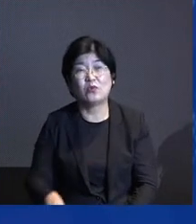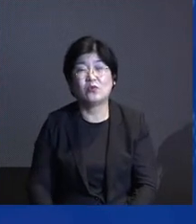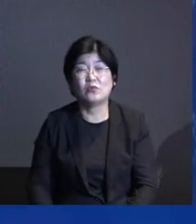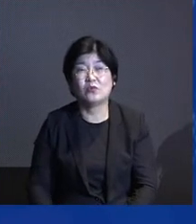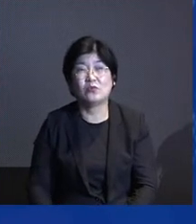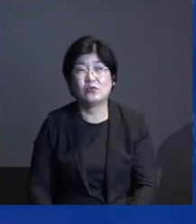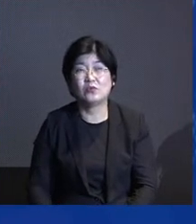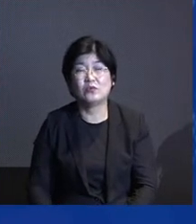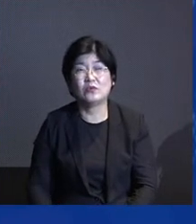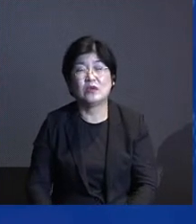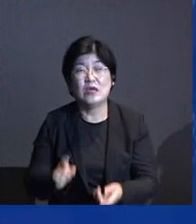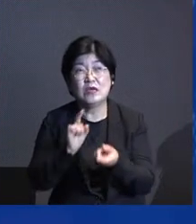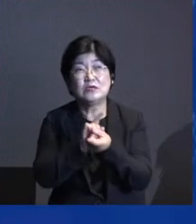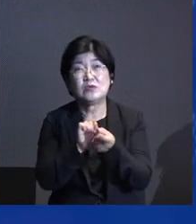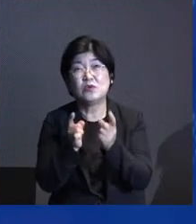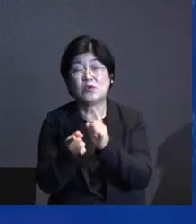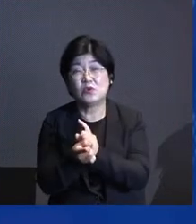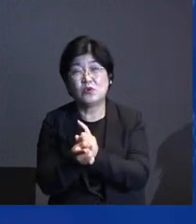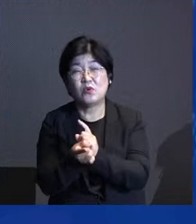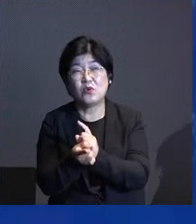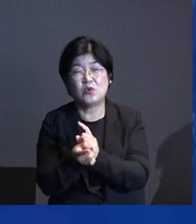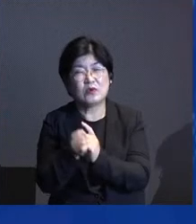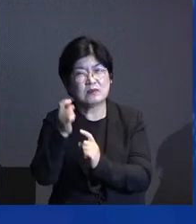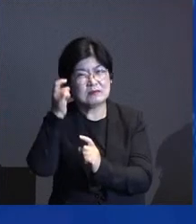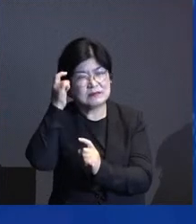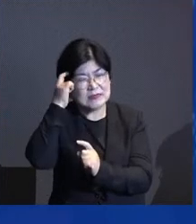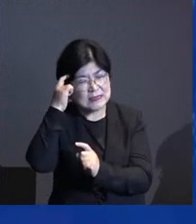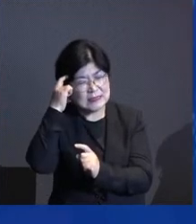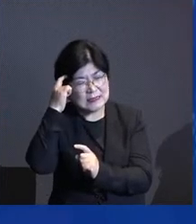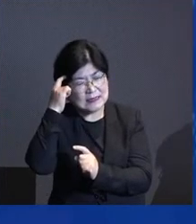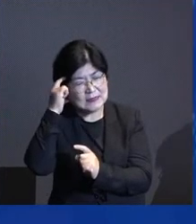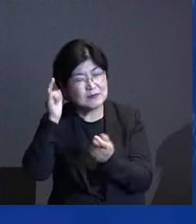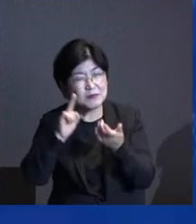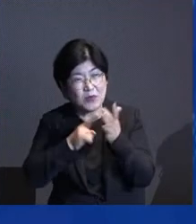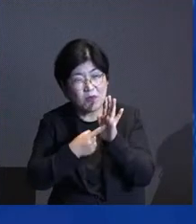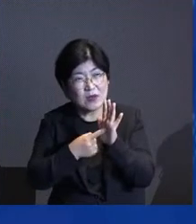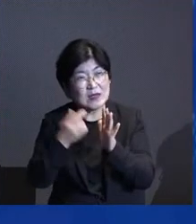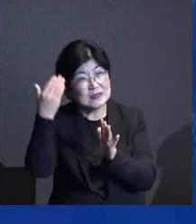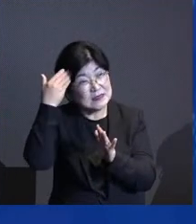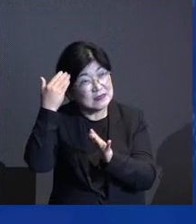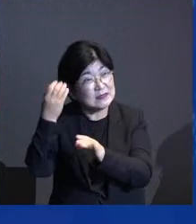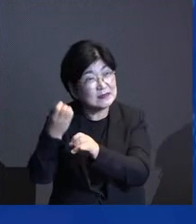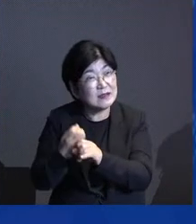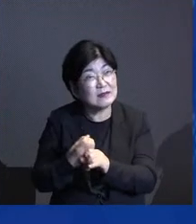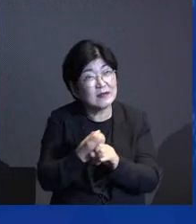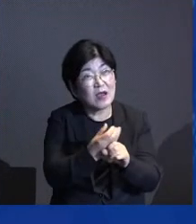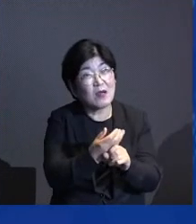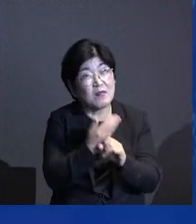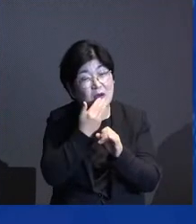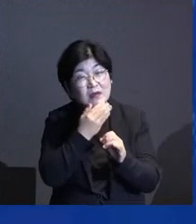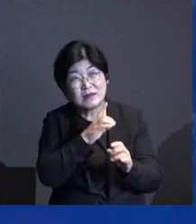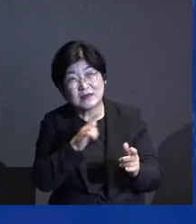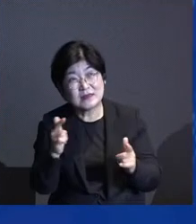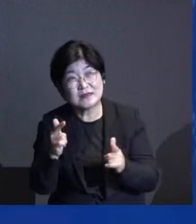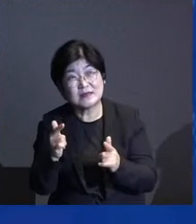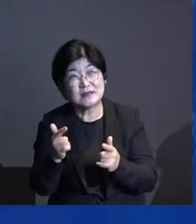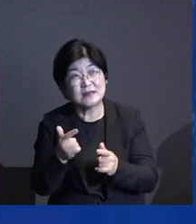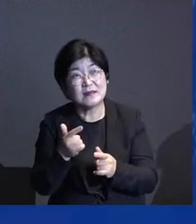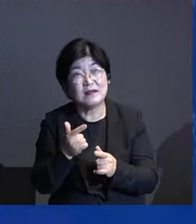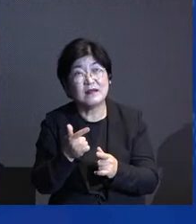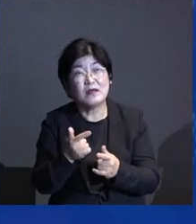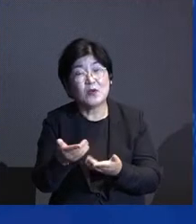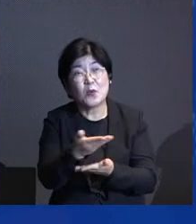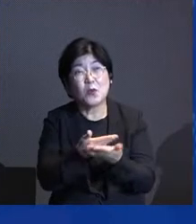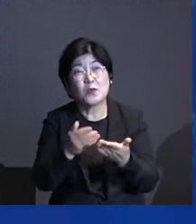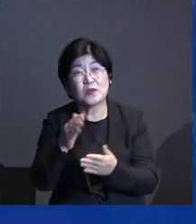awareness for their own issues. Older people explore their neighborhoods and involve others. And